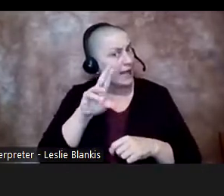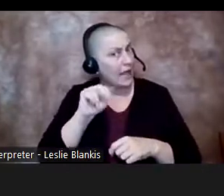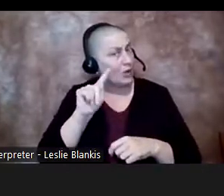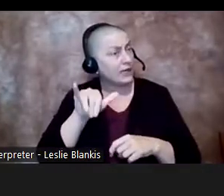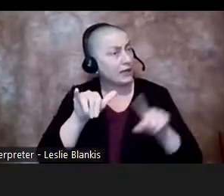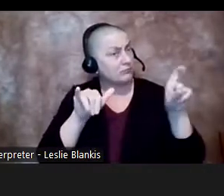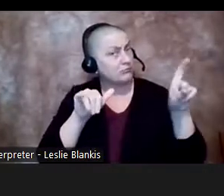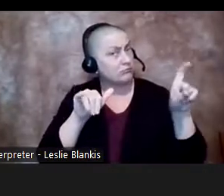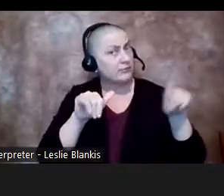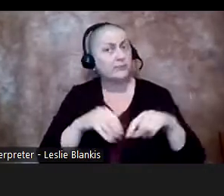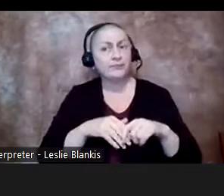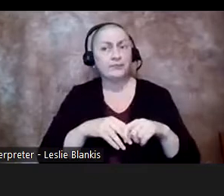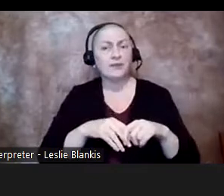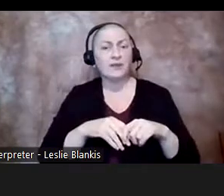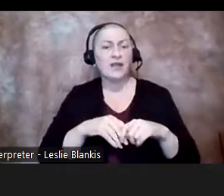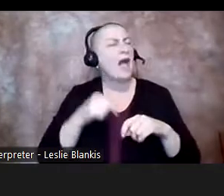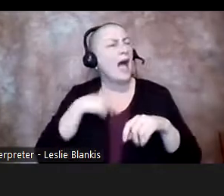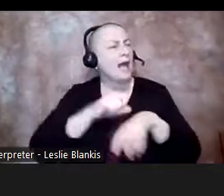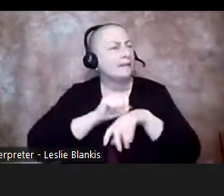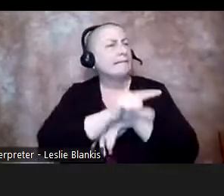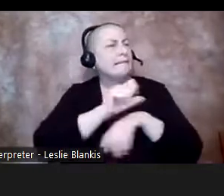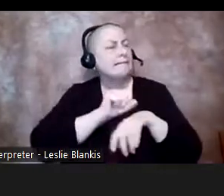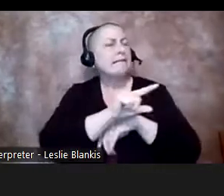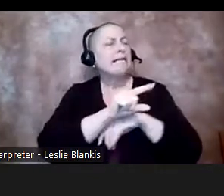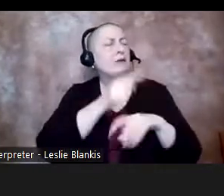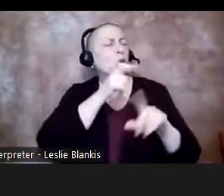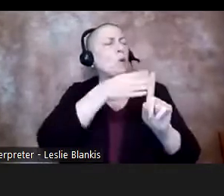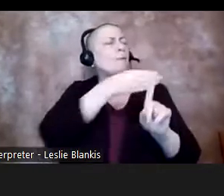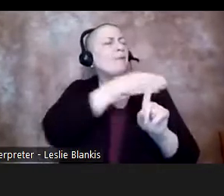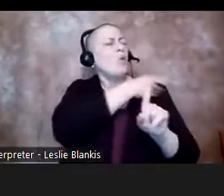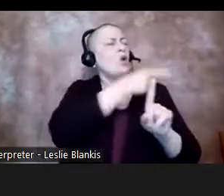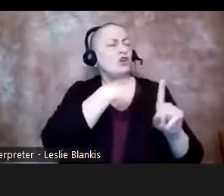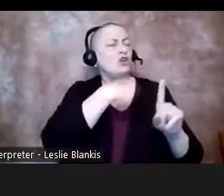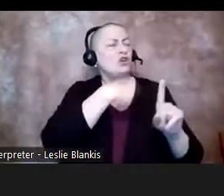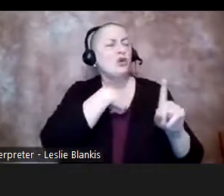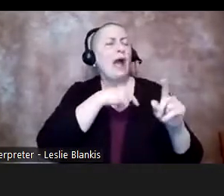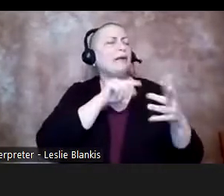I keep getting bounced emails from the predecessors, I think, in that area.